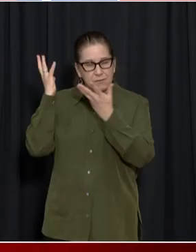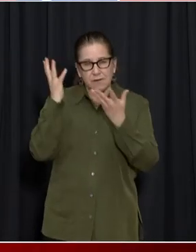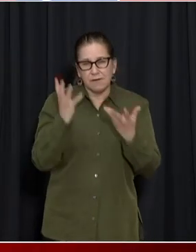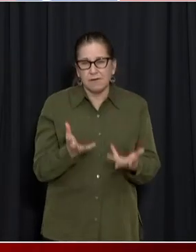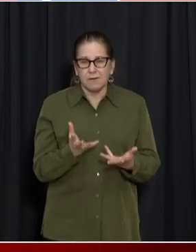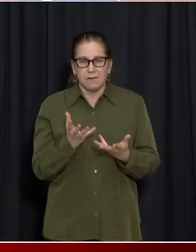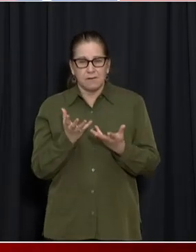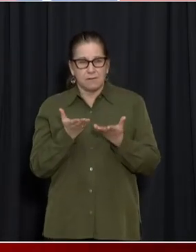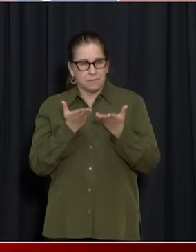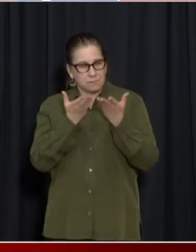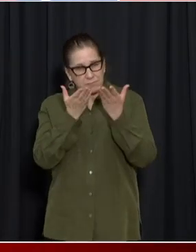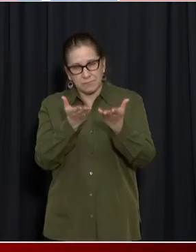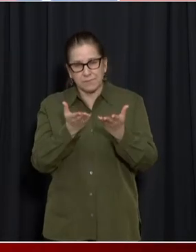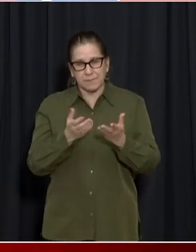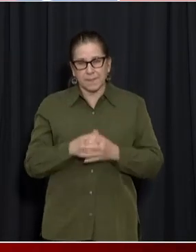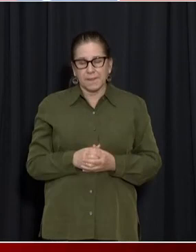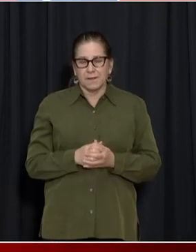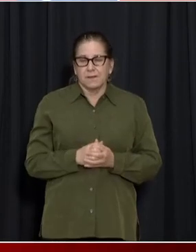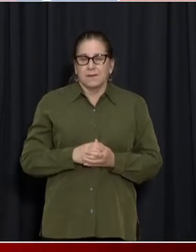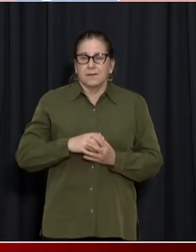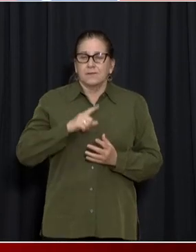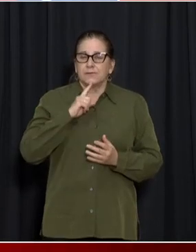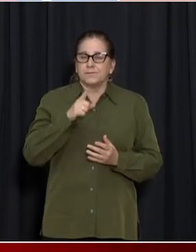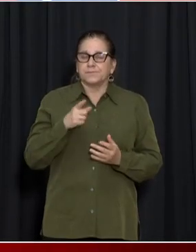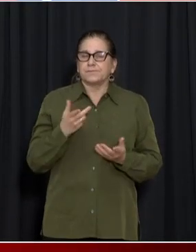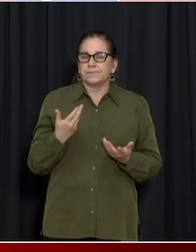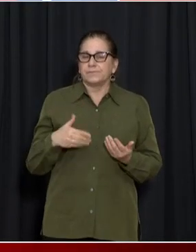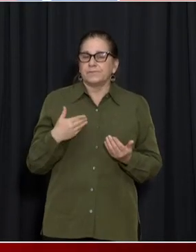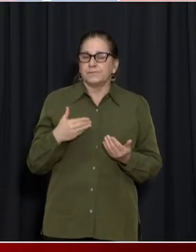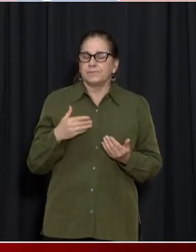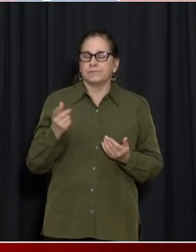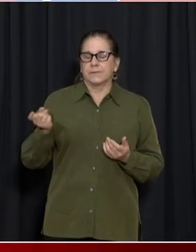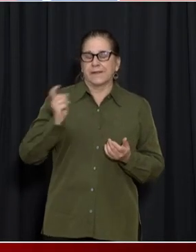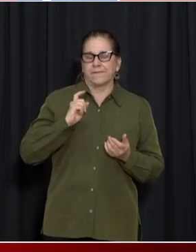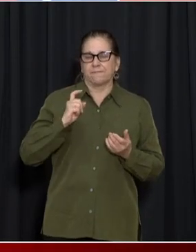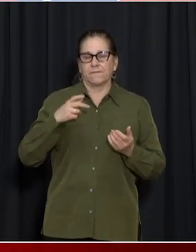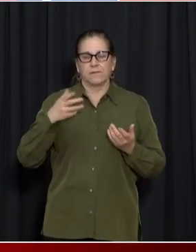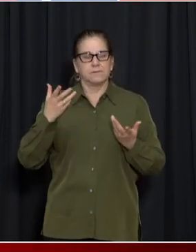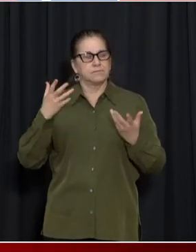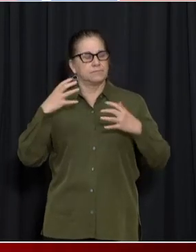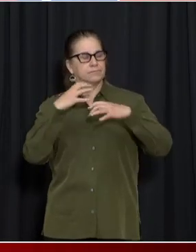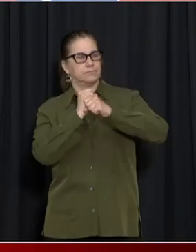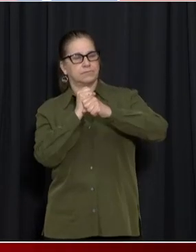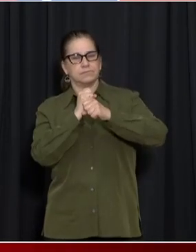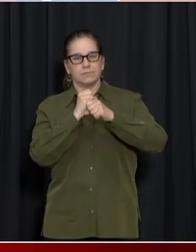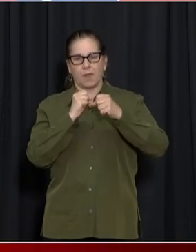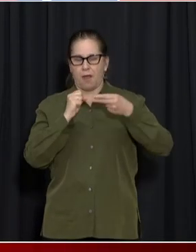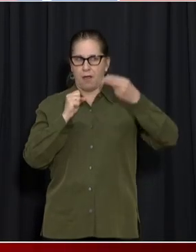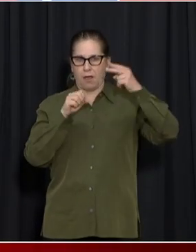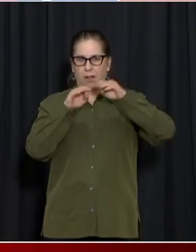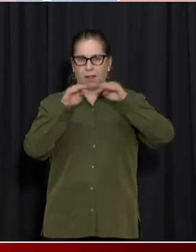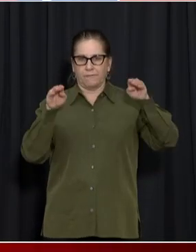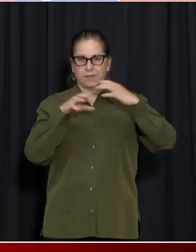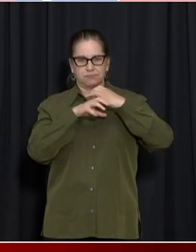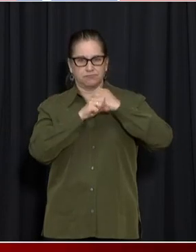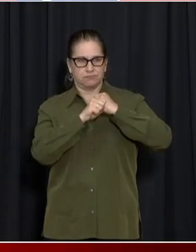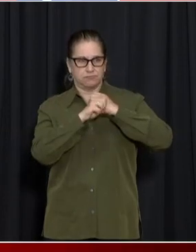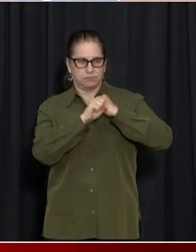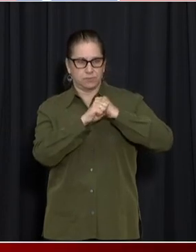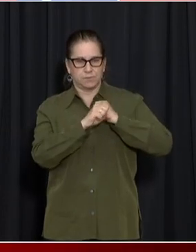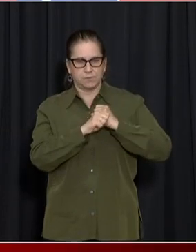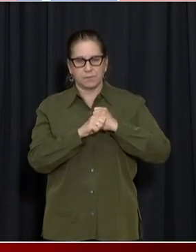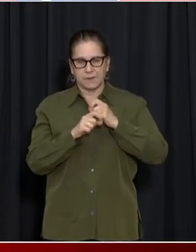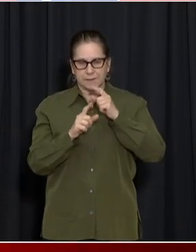a 10,000-foot view and a microscopic one, and they did so with